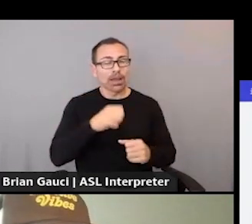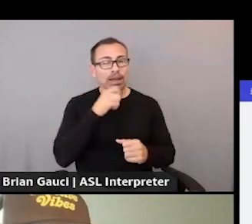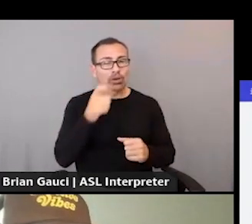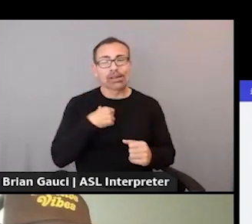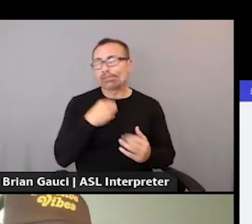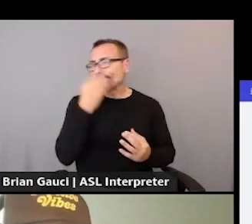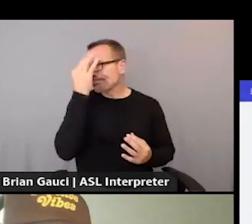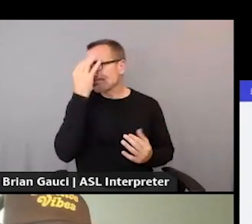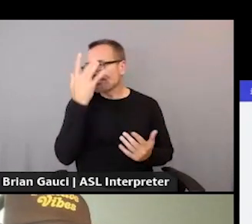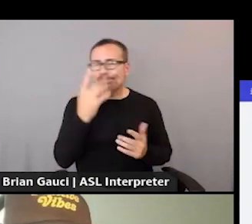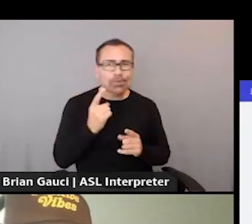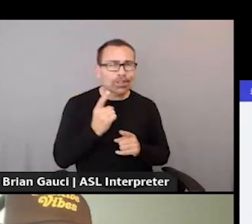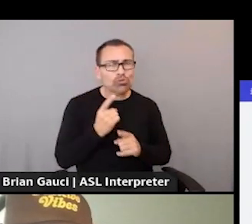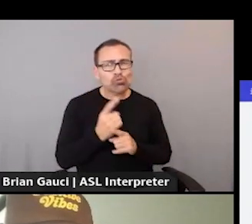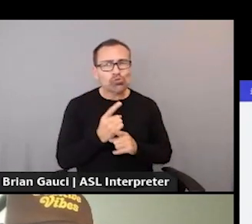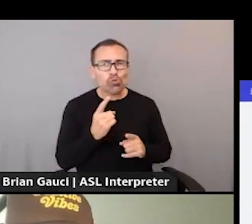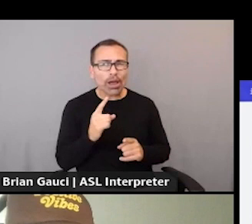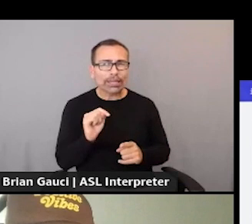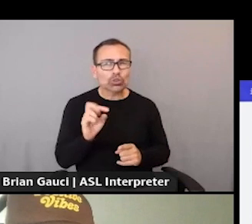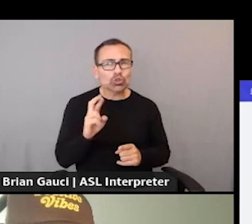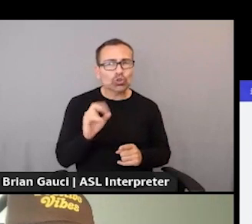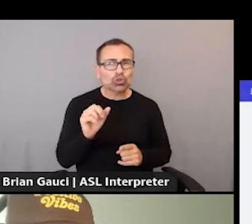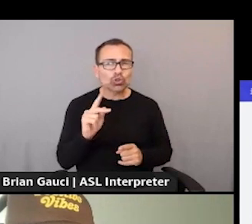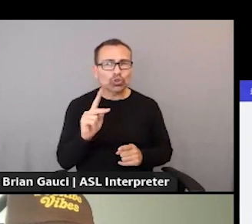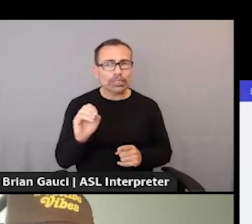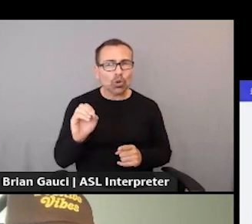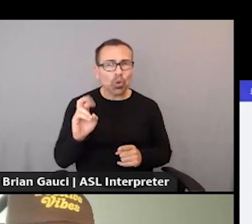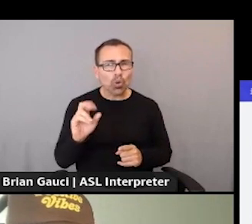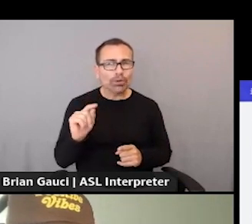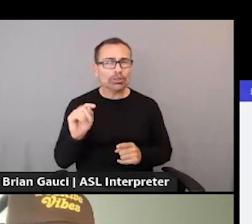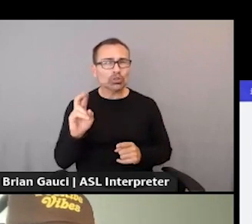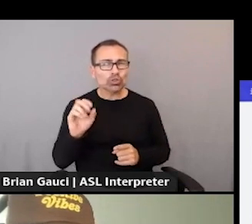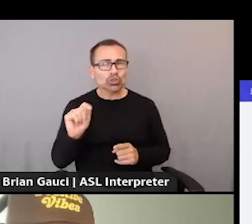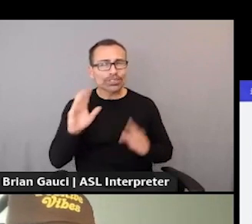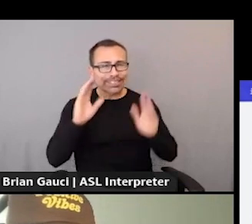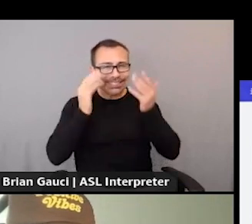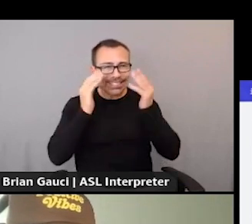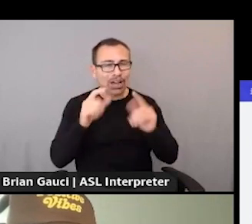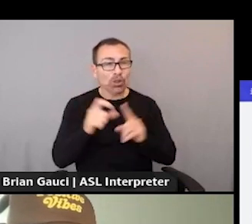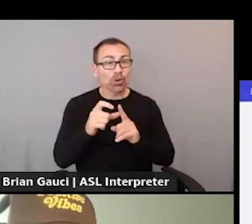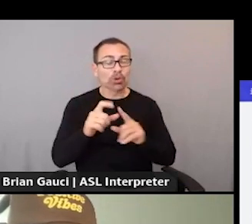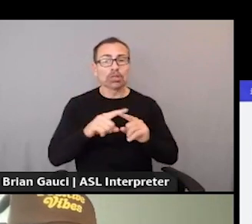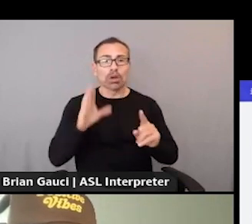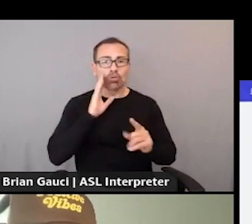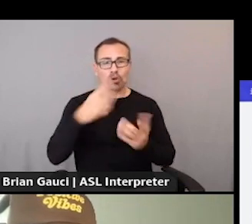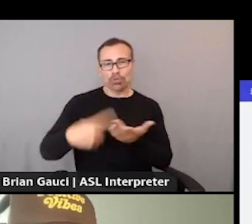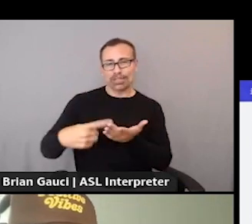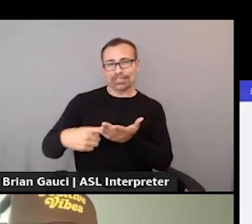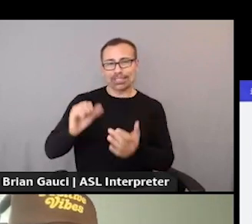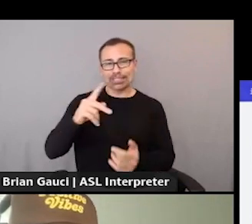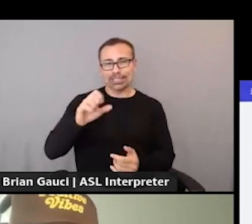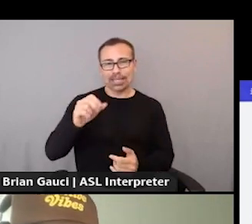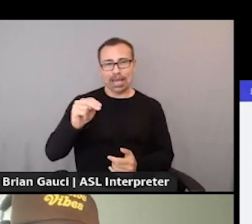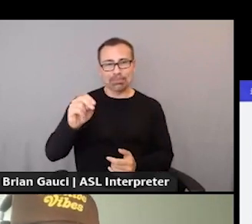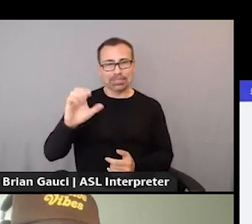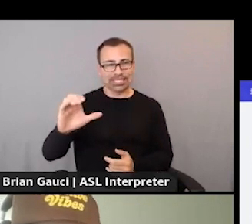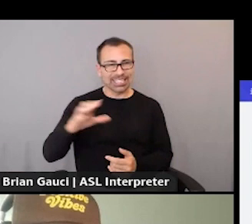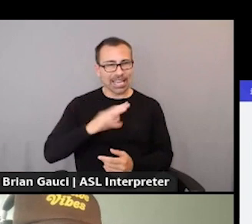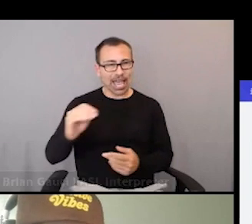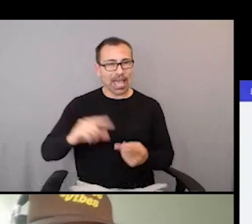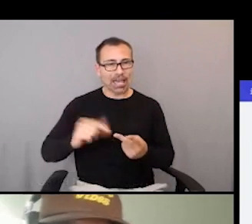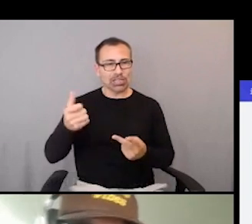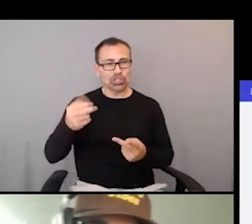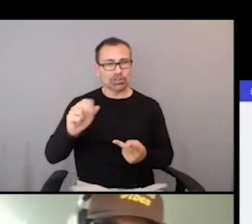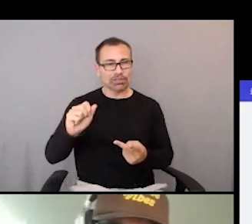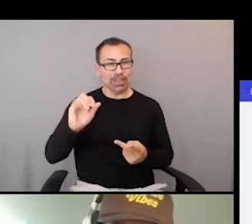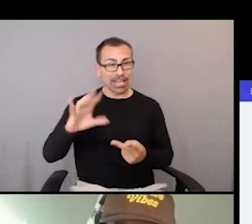the right, maybe trick-or-treating words are. I think that's the next step here. But we're going to be talking about AppSync and generative AI in my session. And then we also have a What's